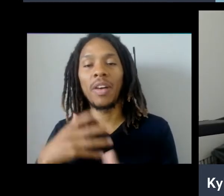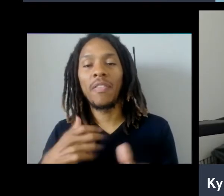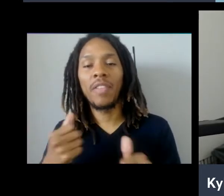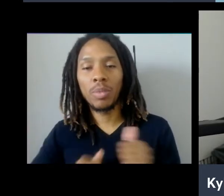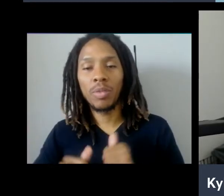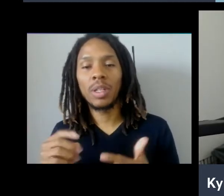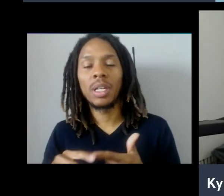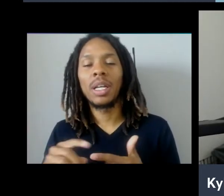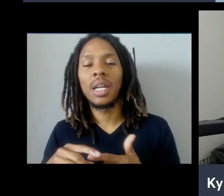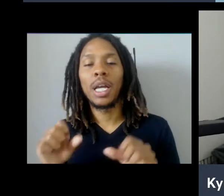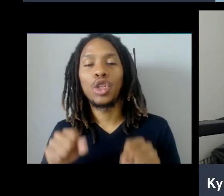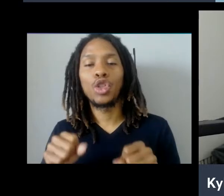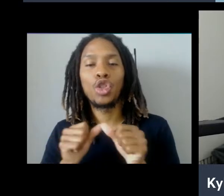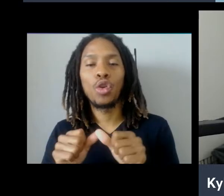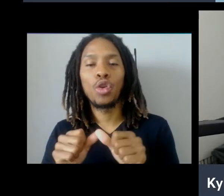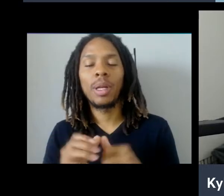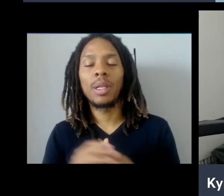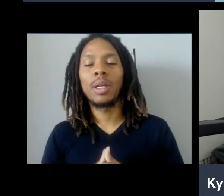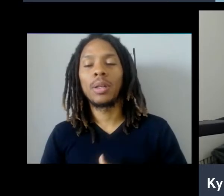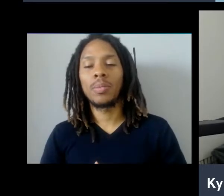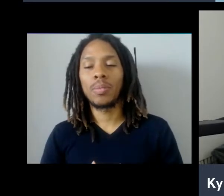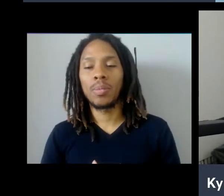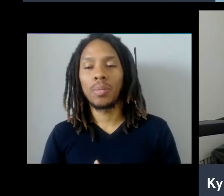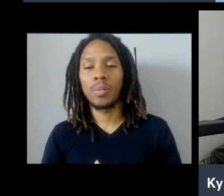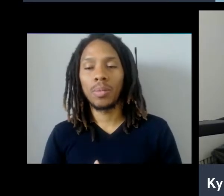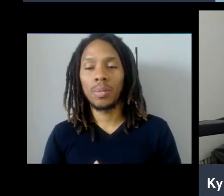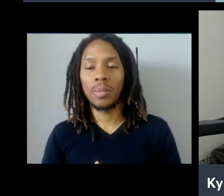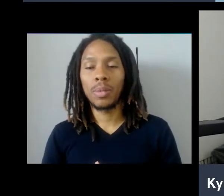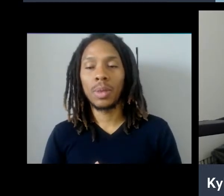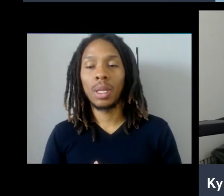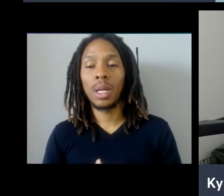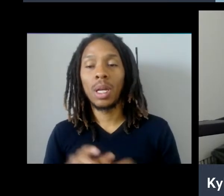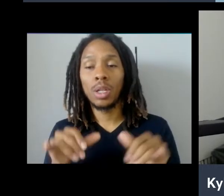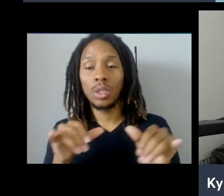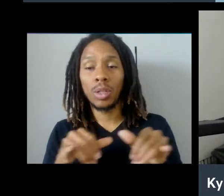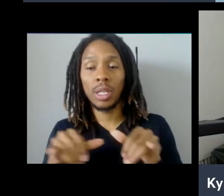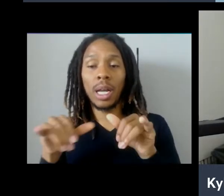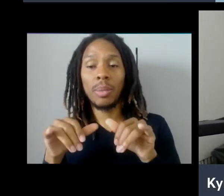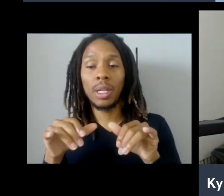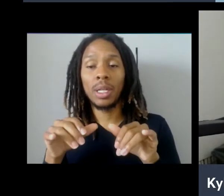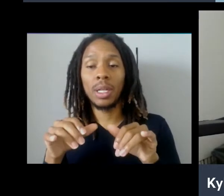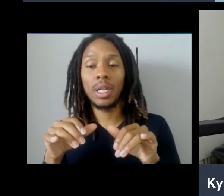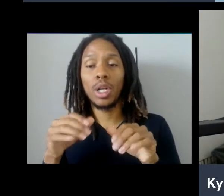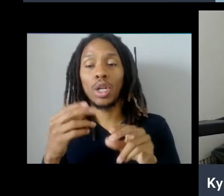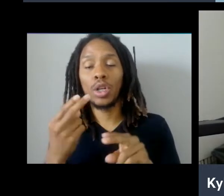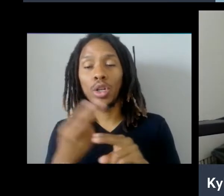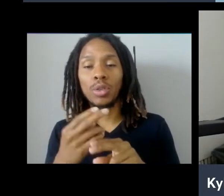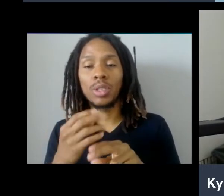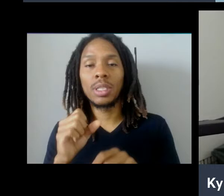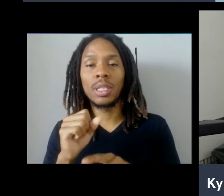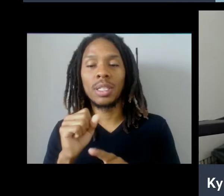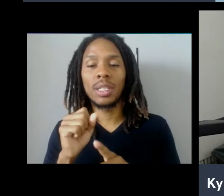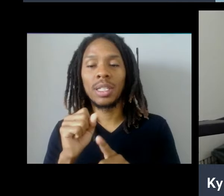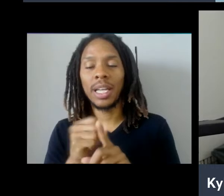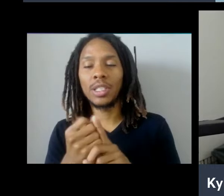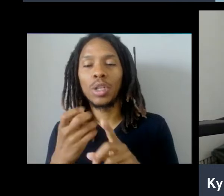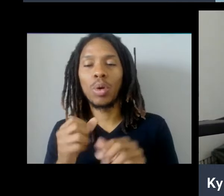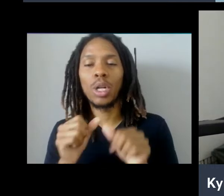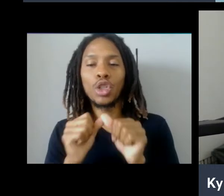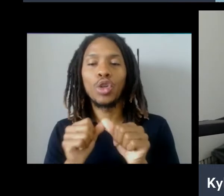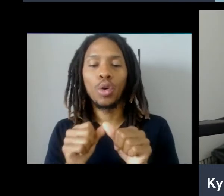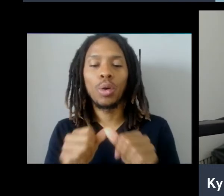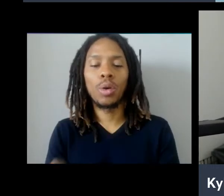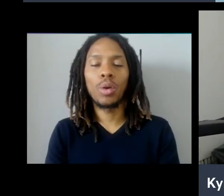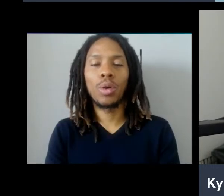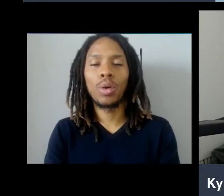durability. So the common use cases with MemoryDB are things like, you want a durable user